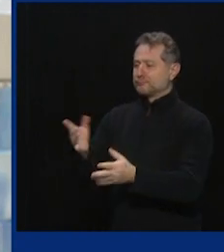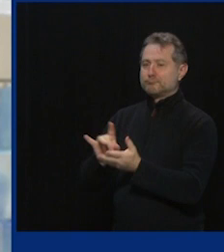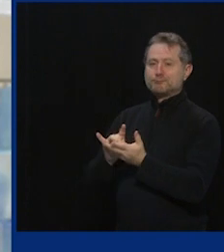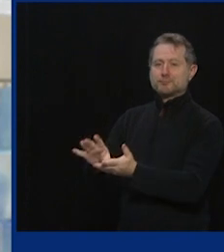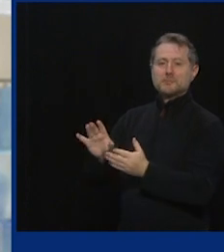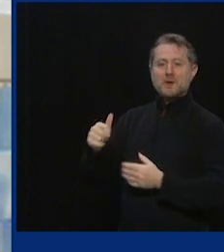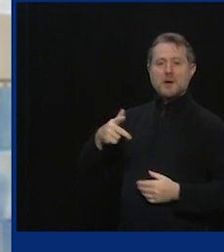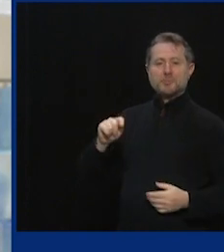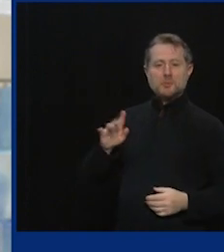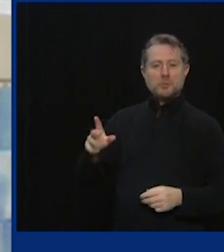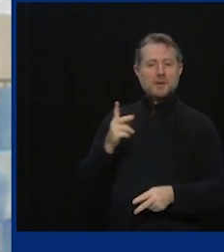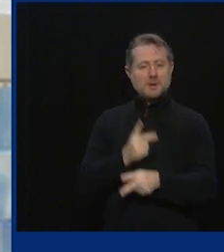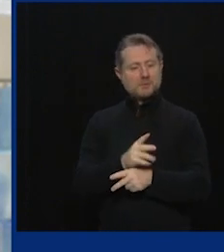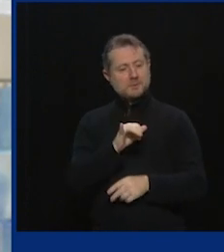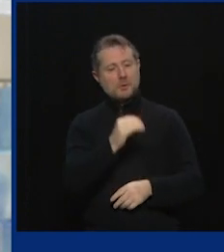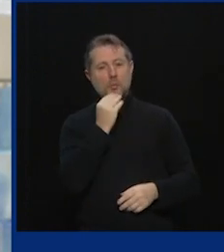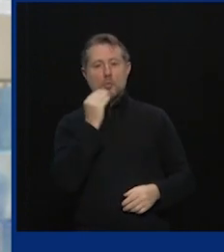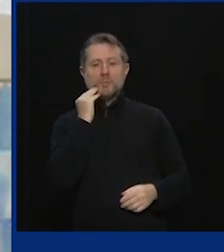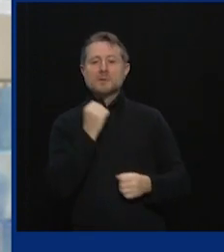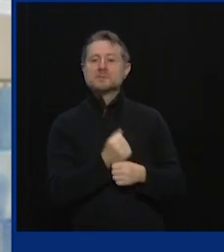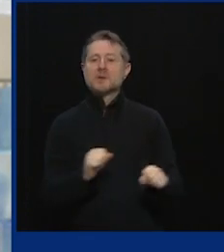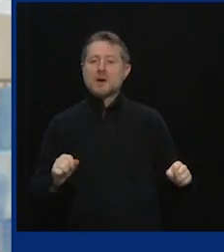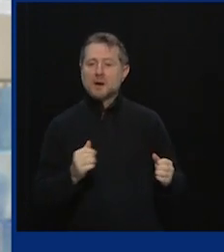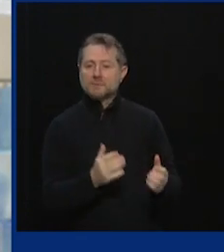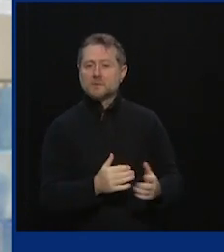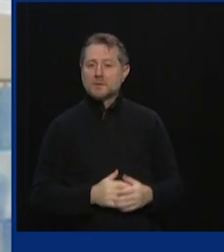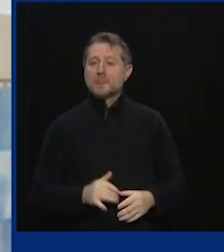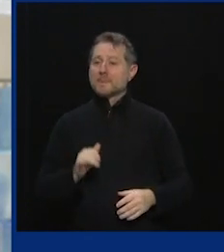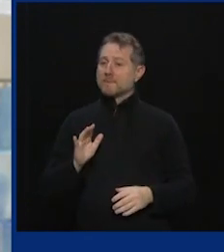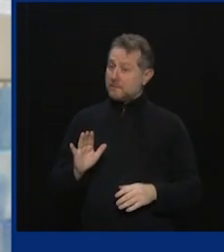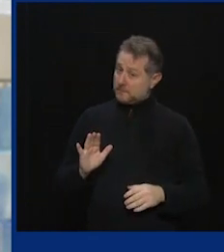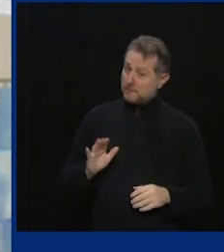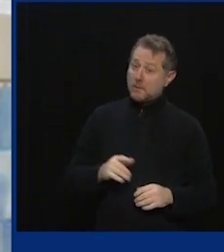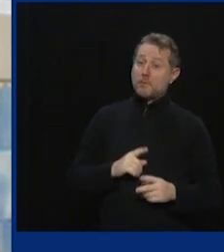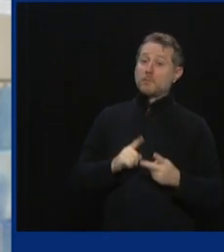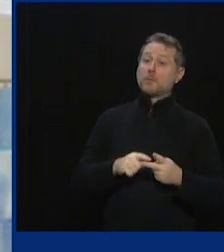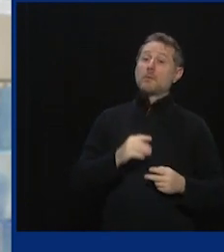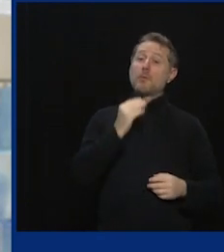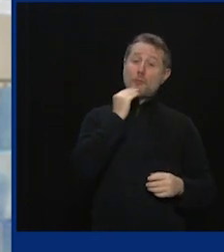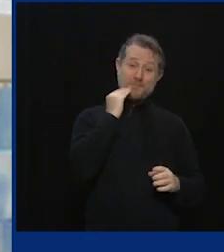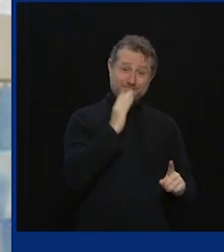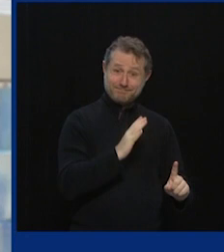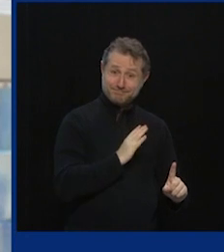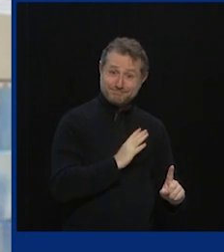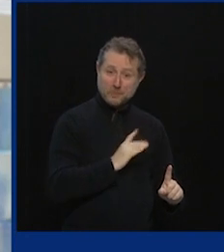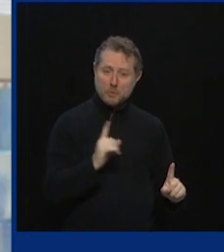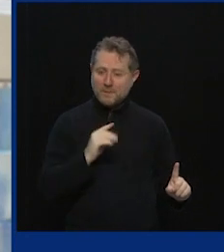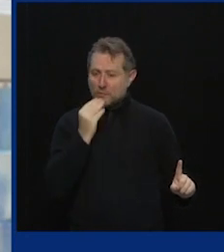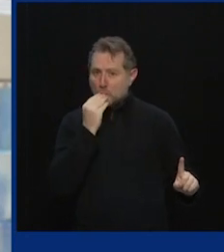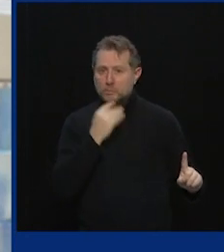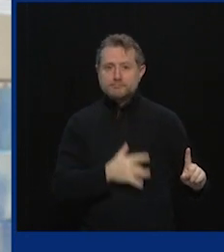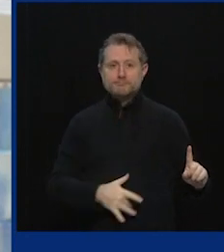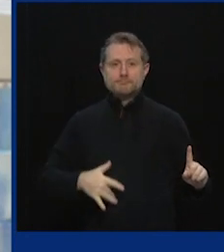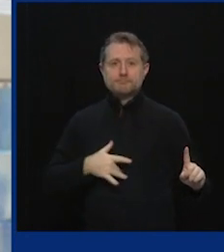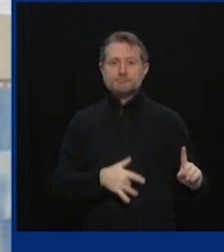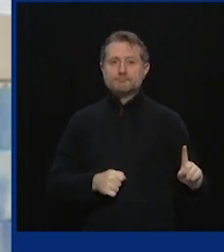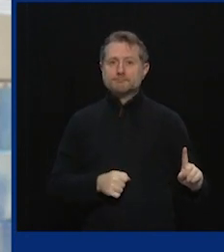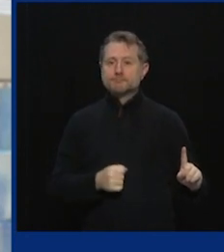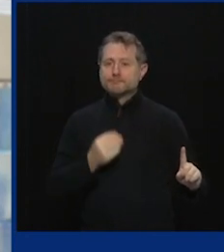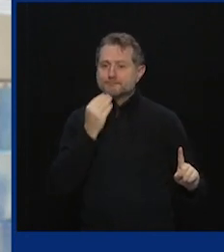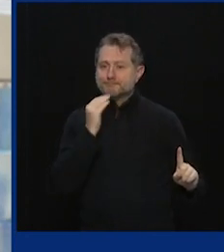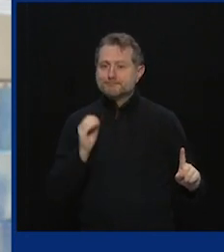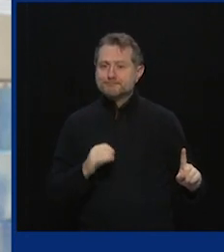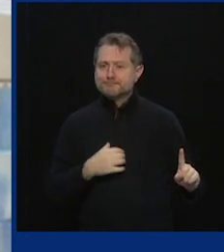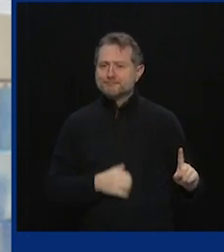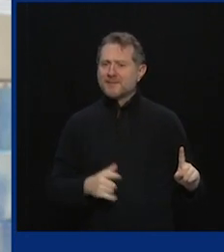homes. Okay, they're in their homes, that's great. But they also have to eat. And so many people have challenges. People who